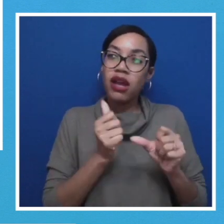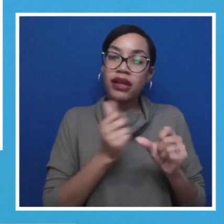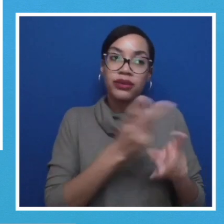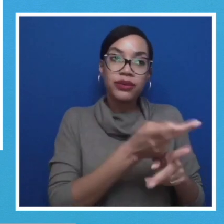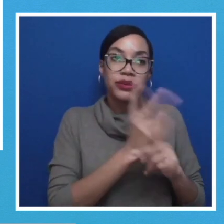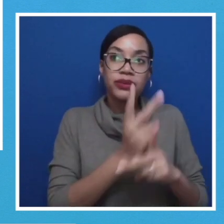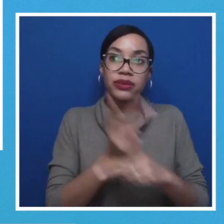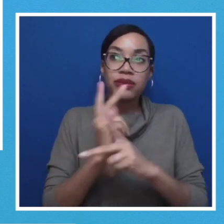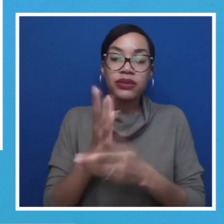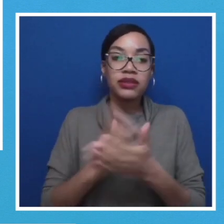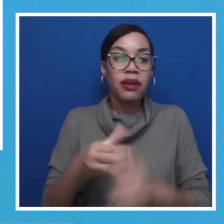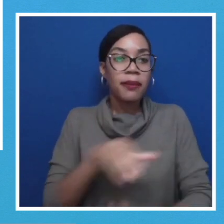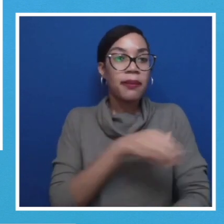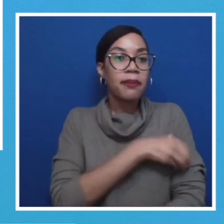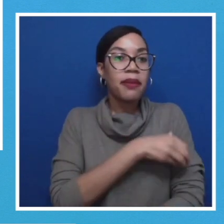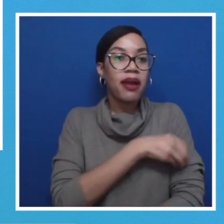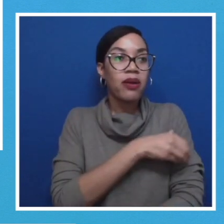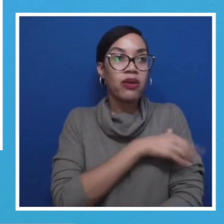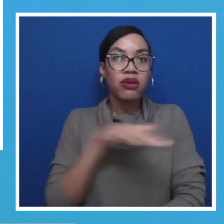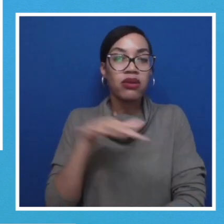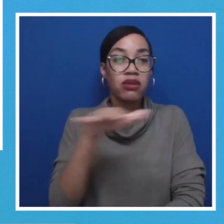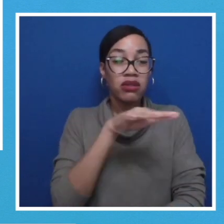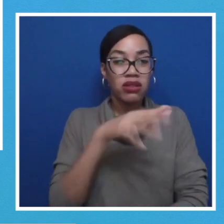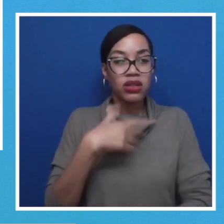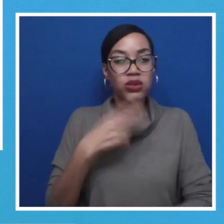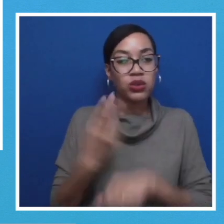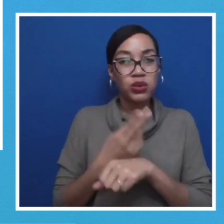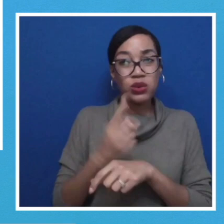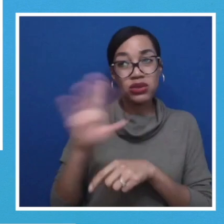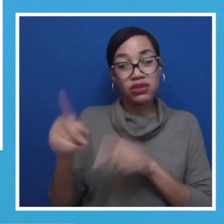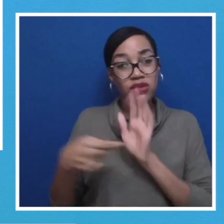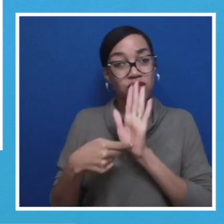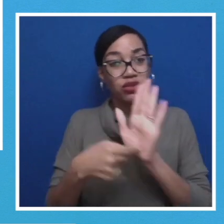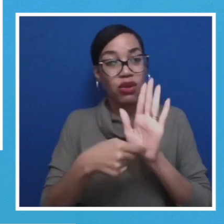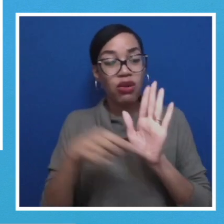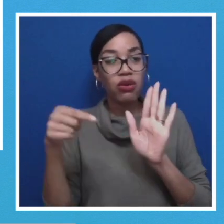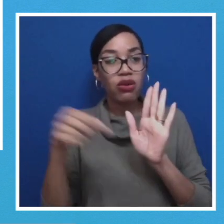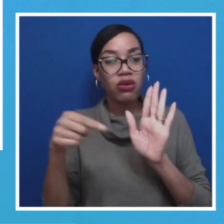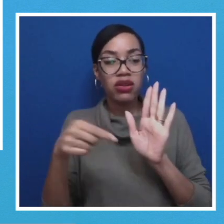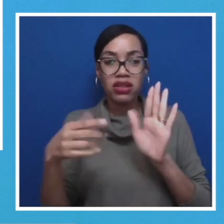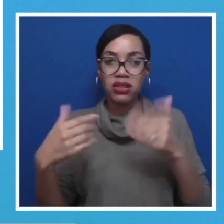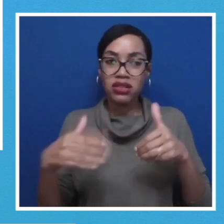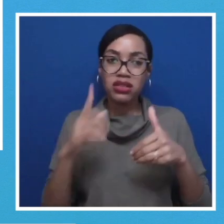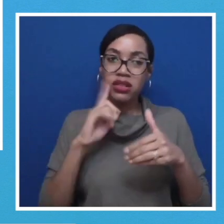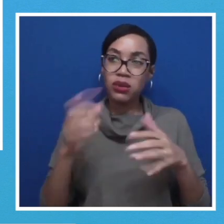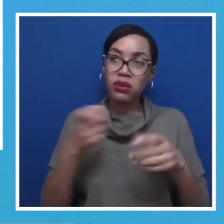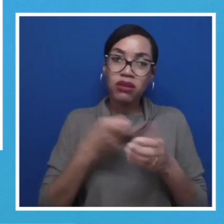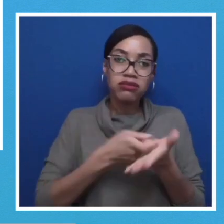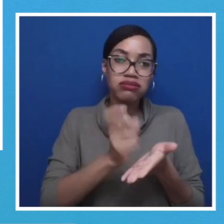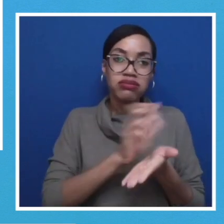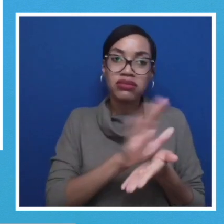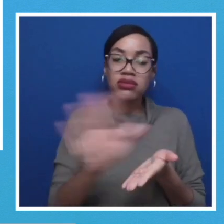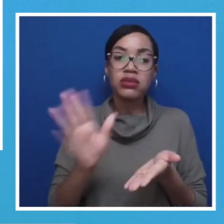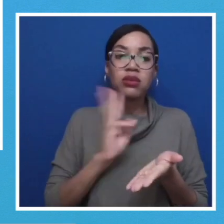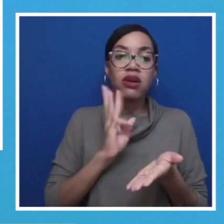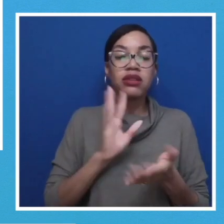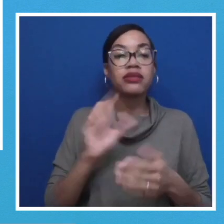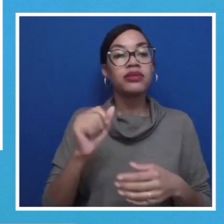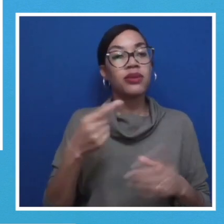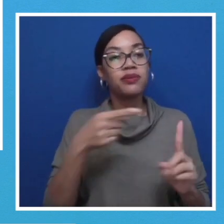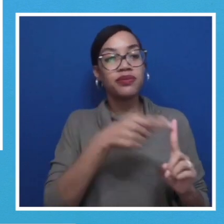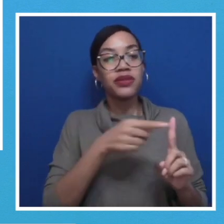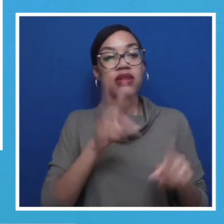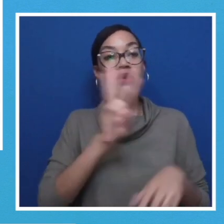That's the life that comes out of potential death. And you set this up at nomoredirtybanks.com. So I'm going to encourage folks watching